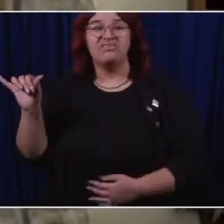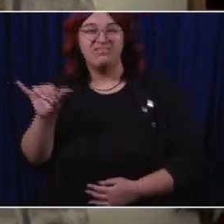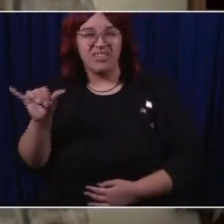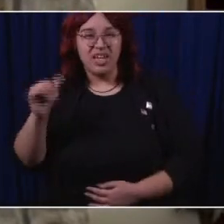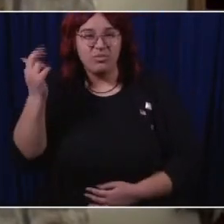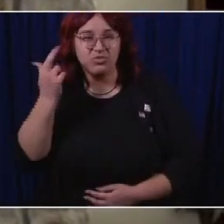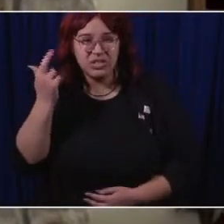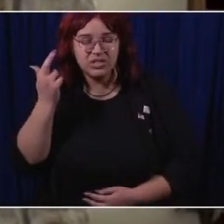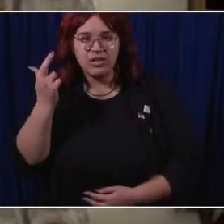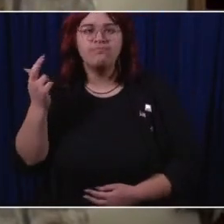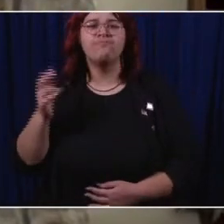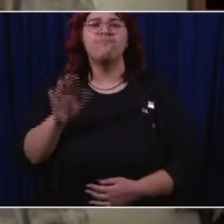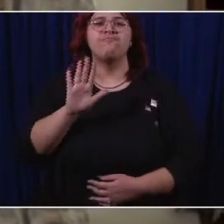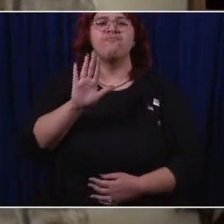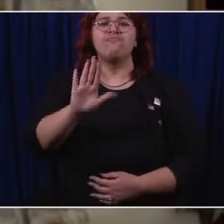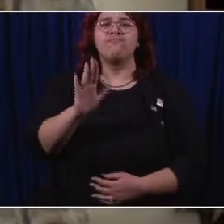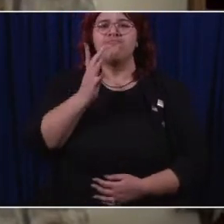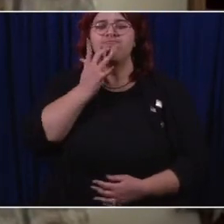out?